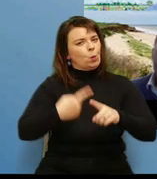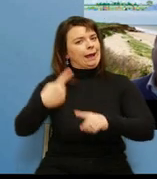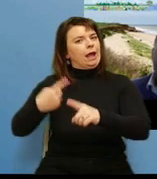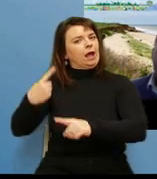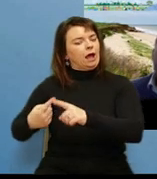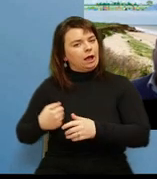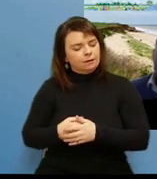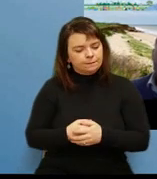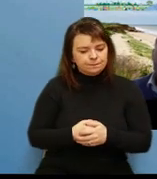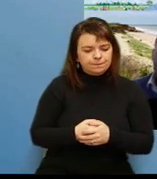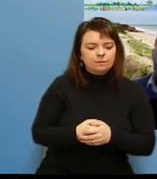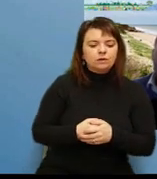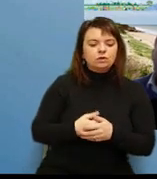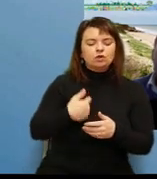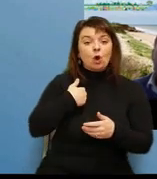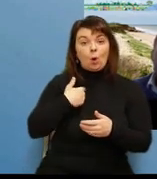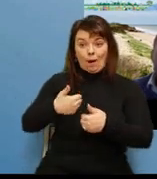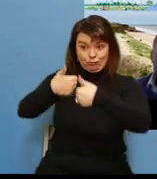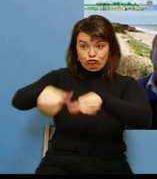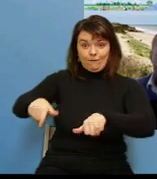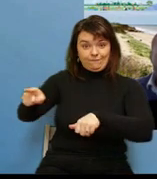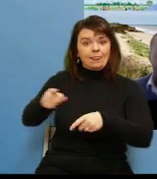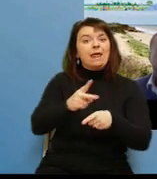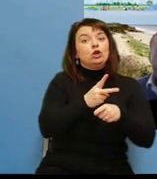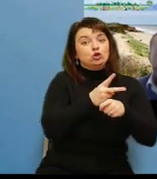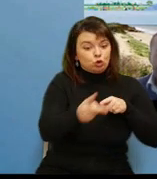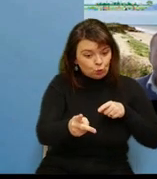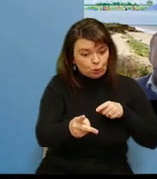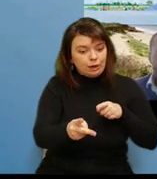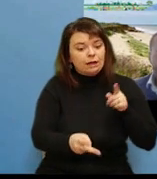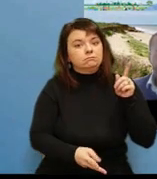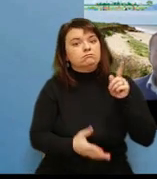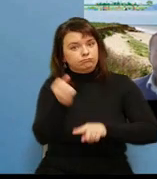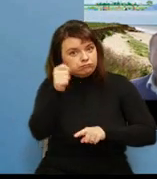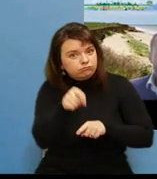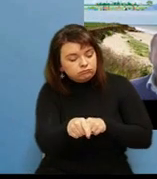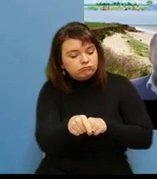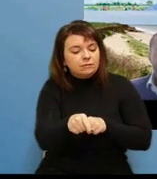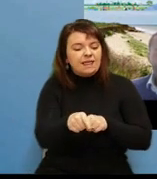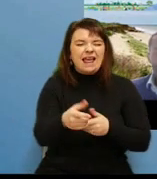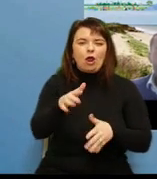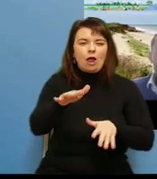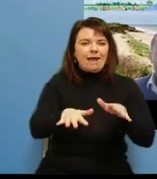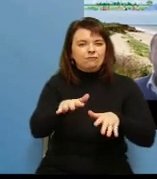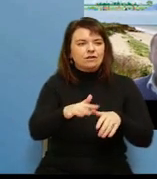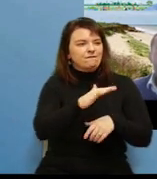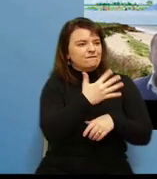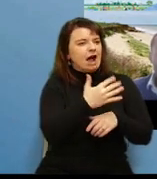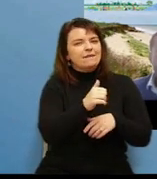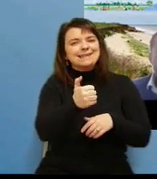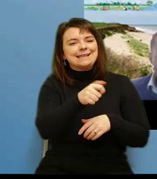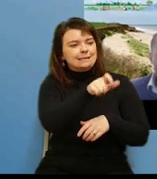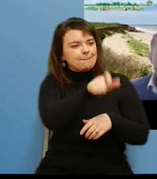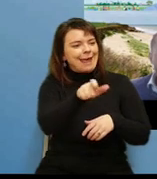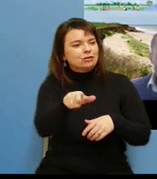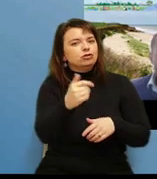get at least 2 weeks once we get our approval and working on average of 5 to 6